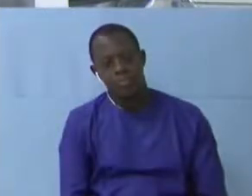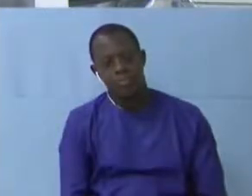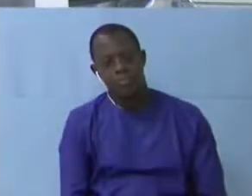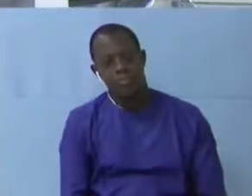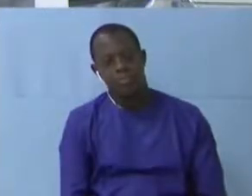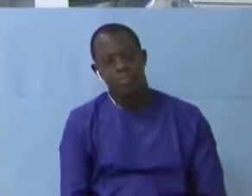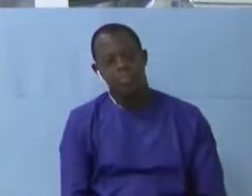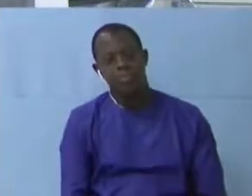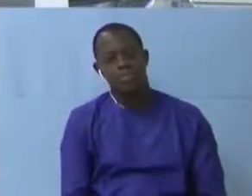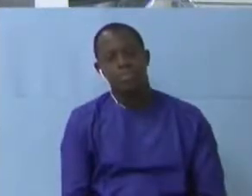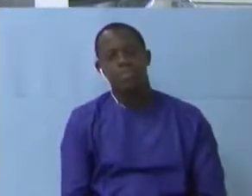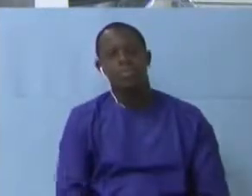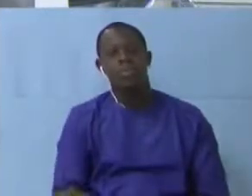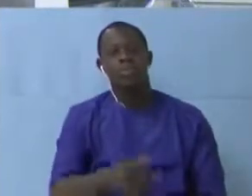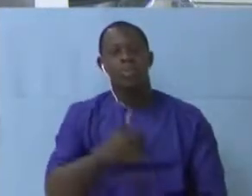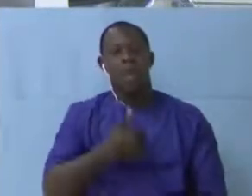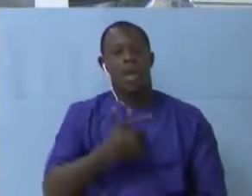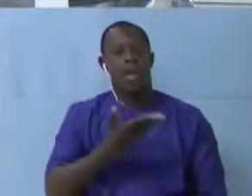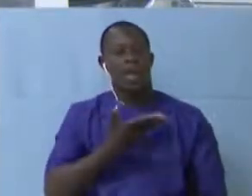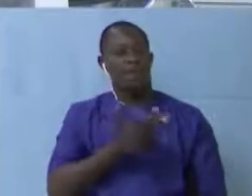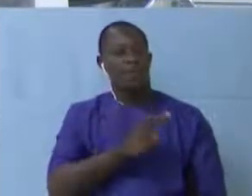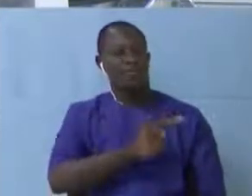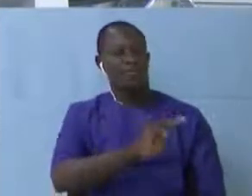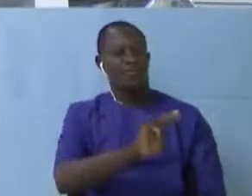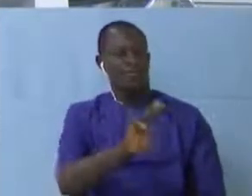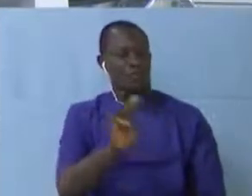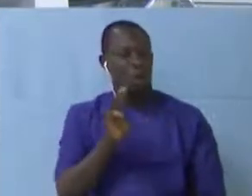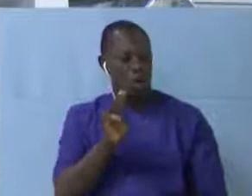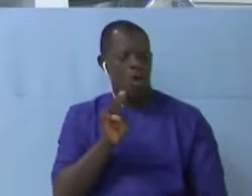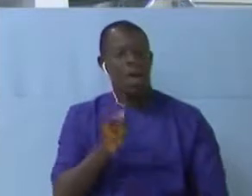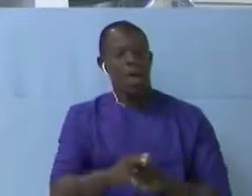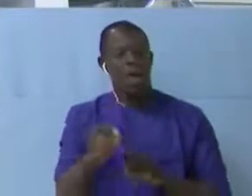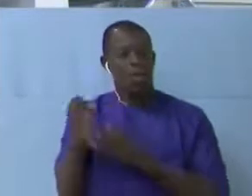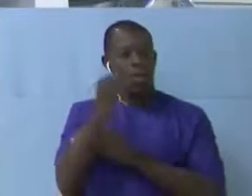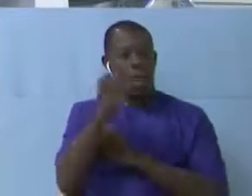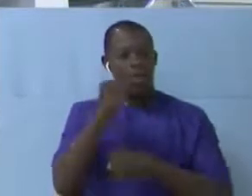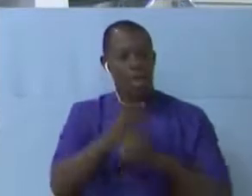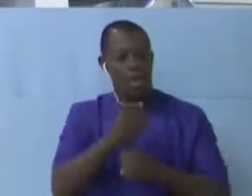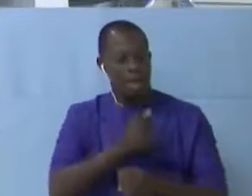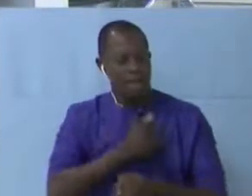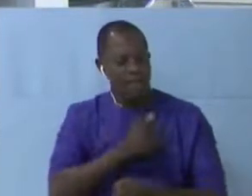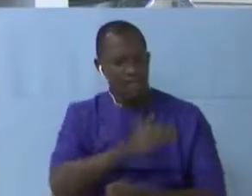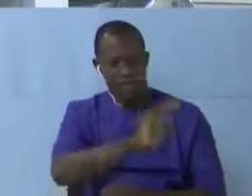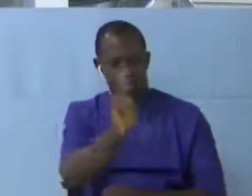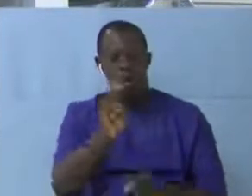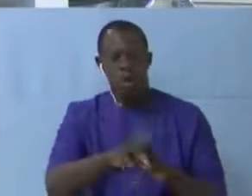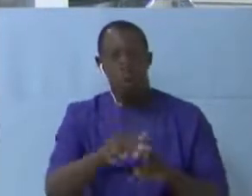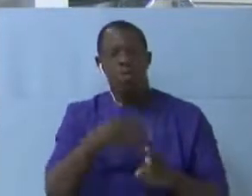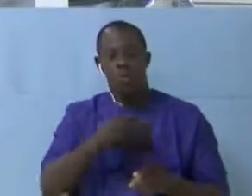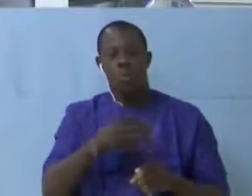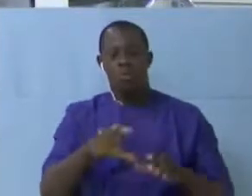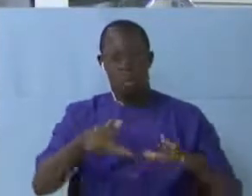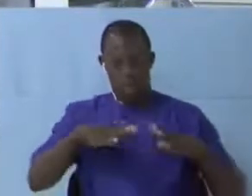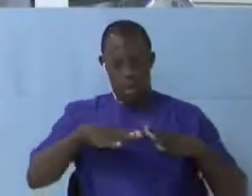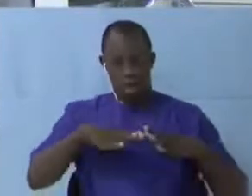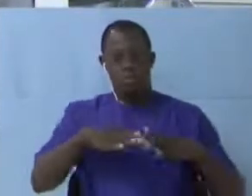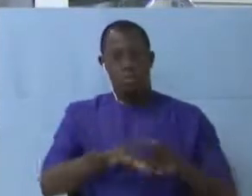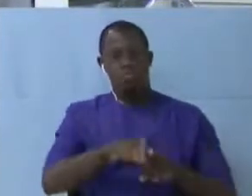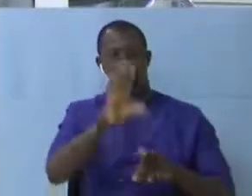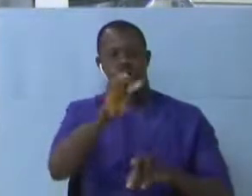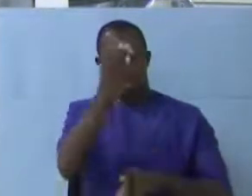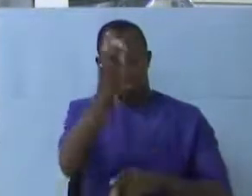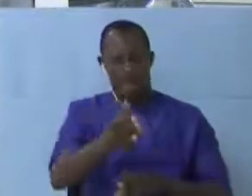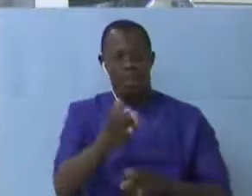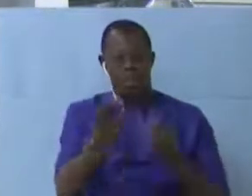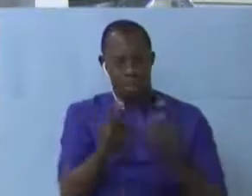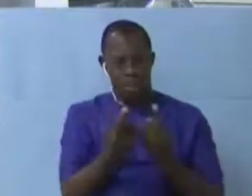mi def ay ràññee fa. I have no powers to threaten, but just to say we're all watching and we're really ready to do the right thing. As Commissioner Kinte mentioned,